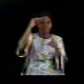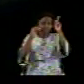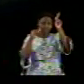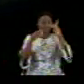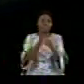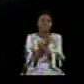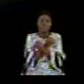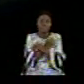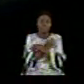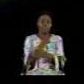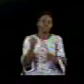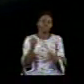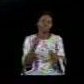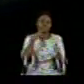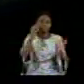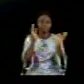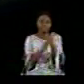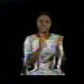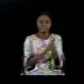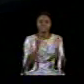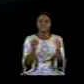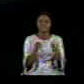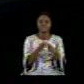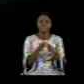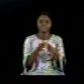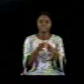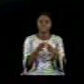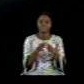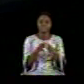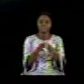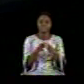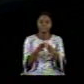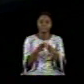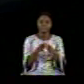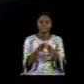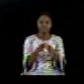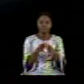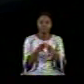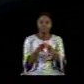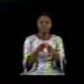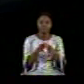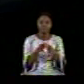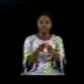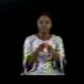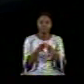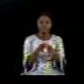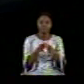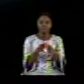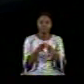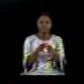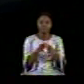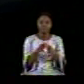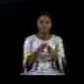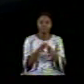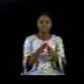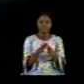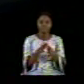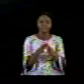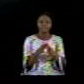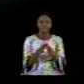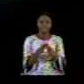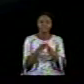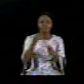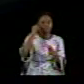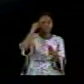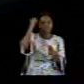You wonder what God's address is? Well, I'll tell you, his address is our praises. So we invite